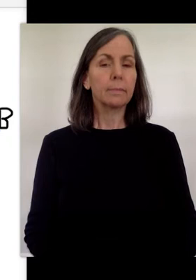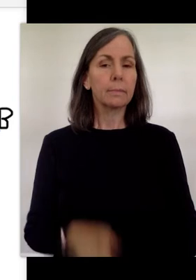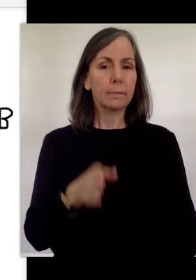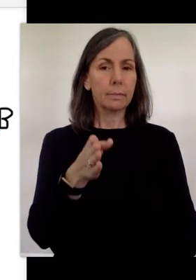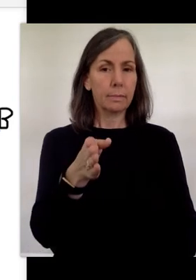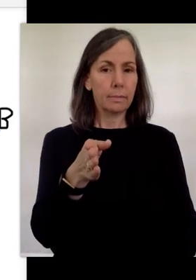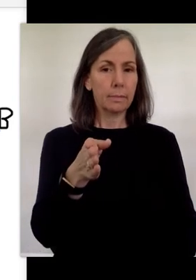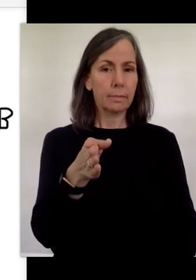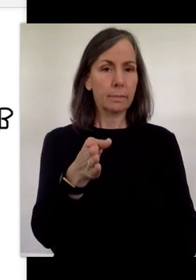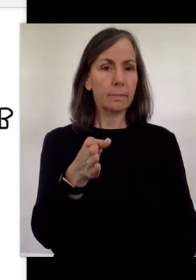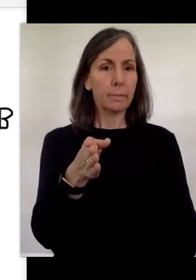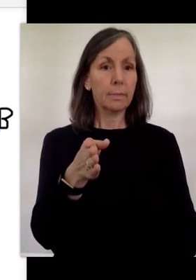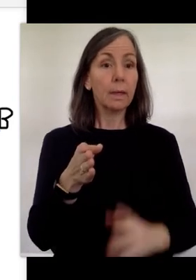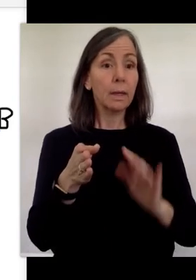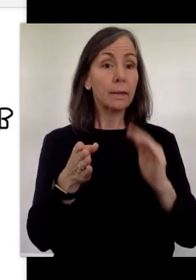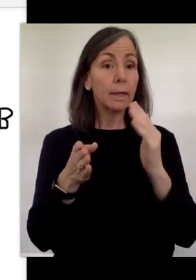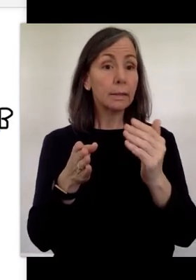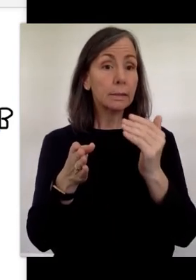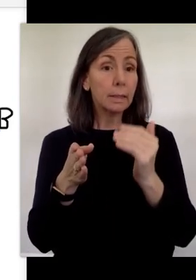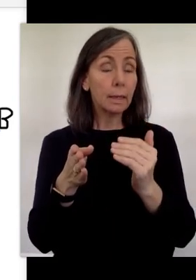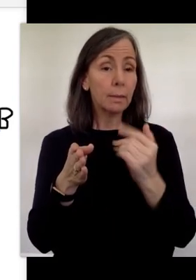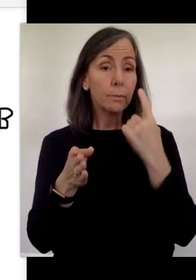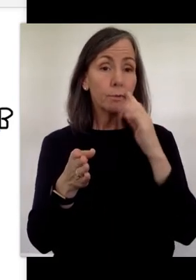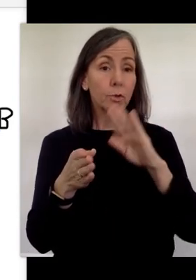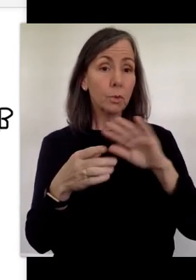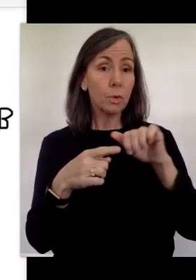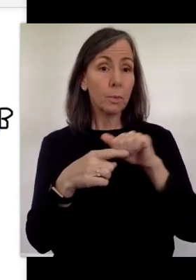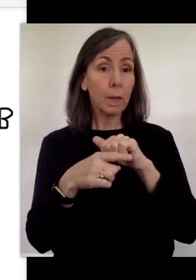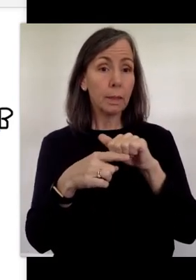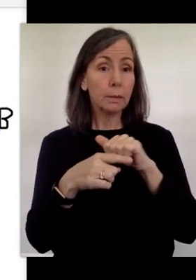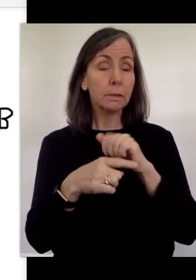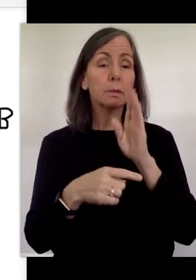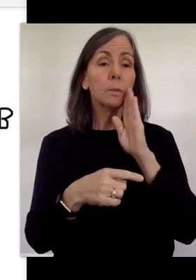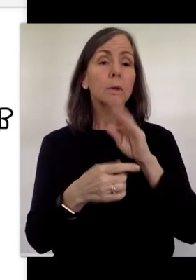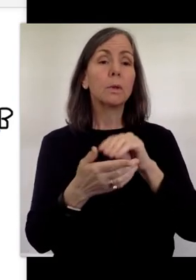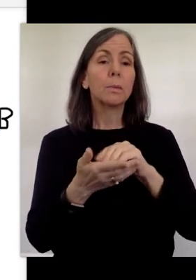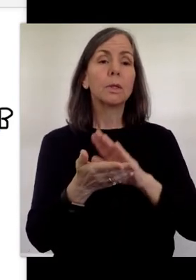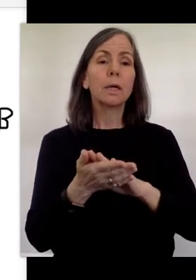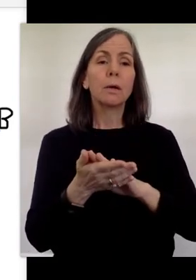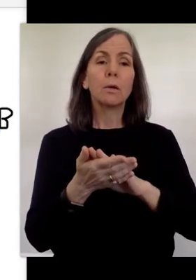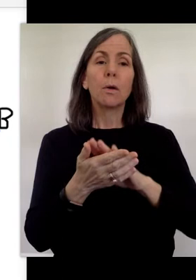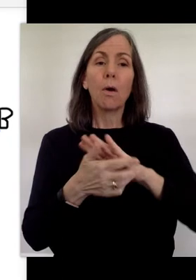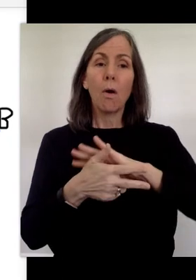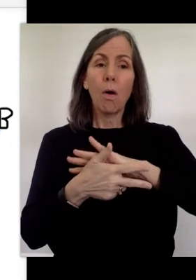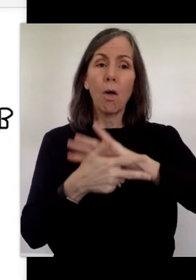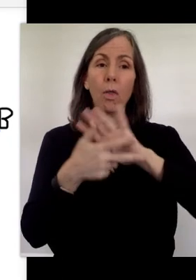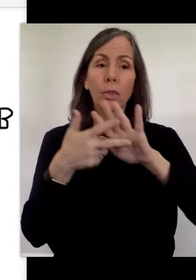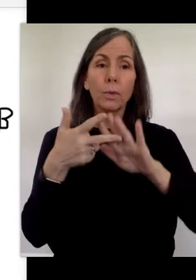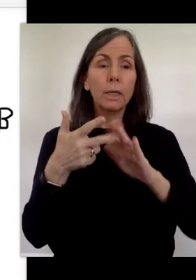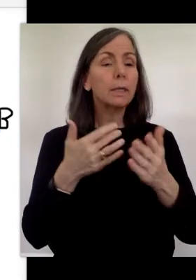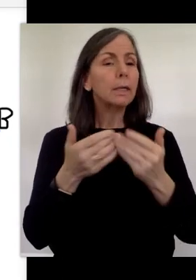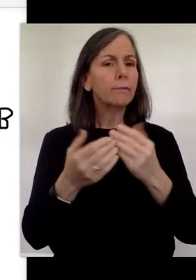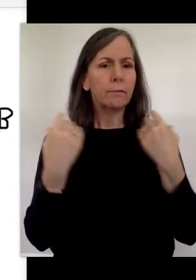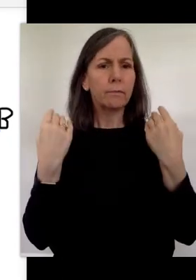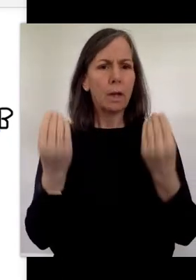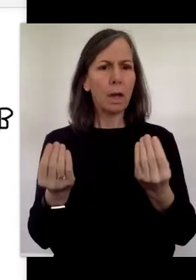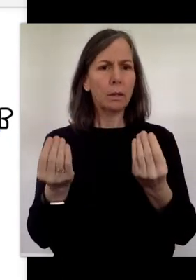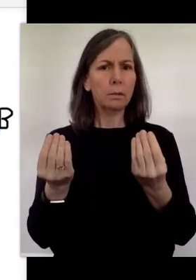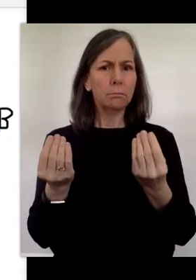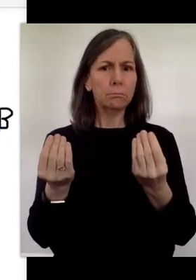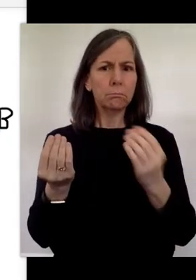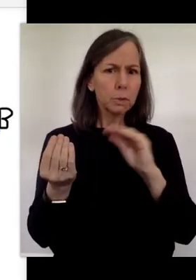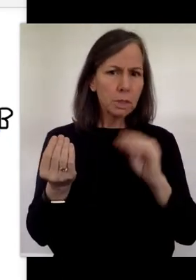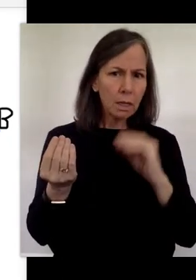whenever you do this step, so when you do your practice, you're going to write down all 3 genotypes, even if they didn't show up in